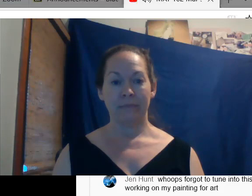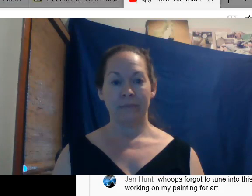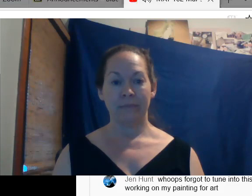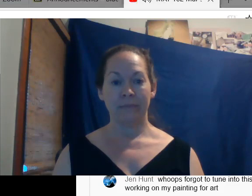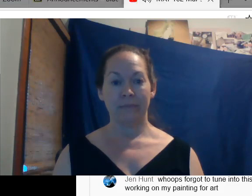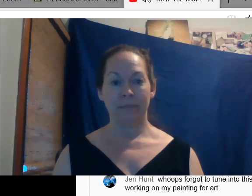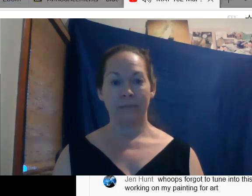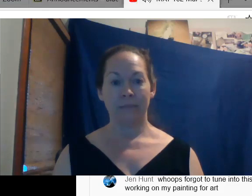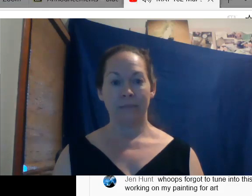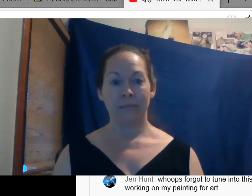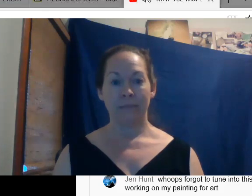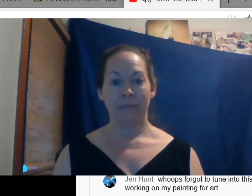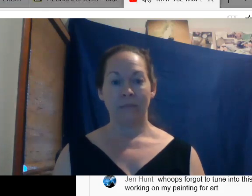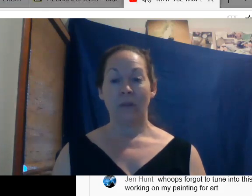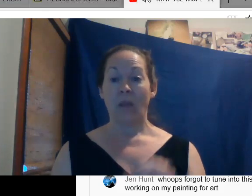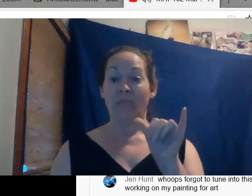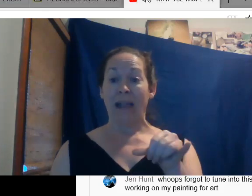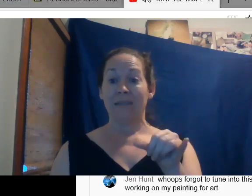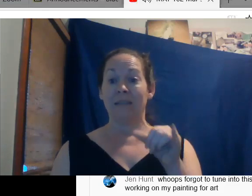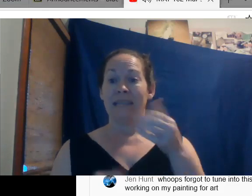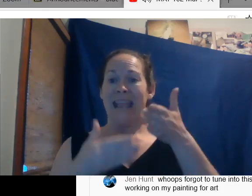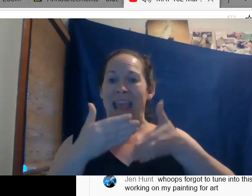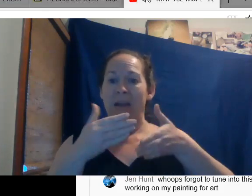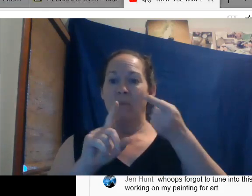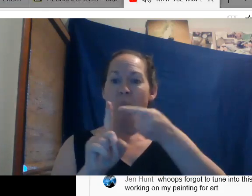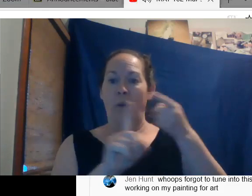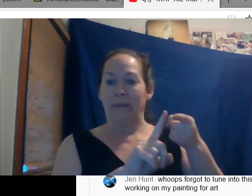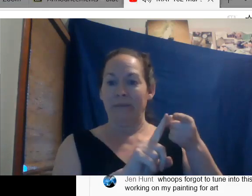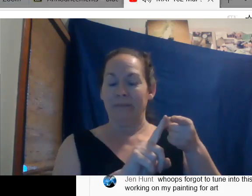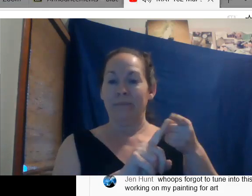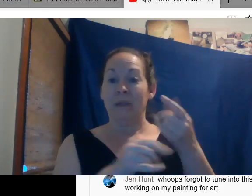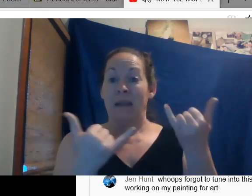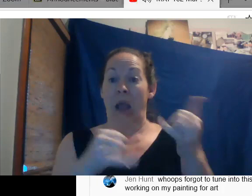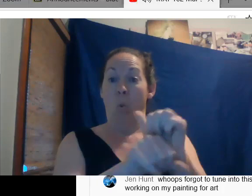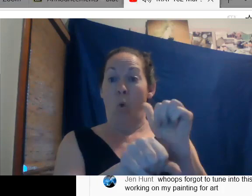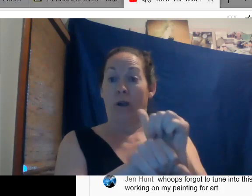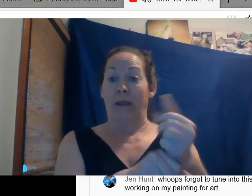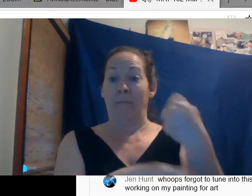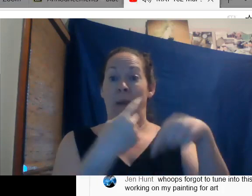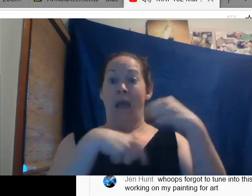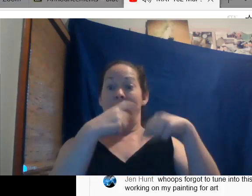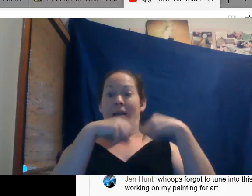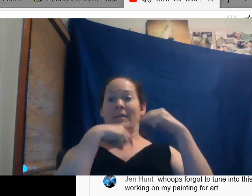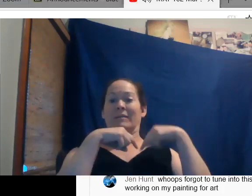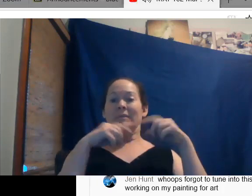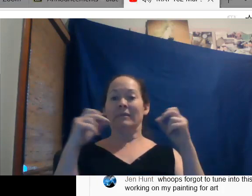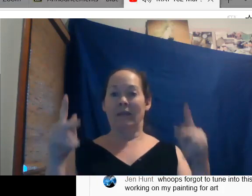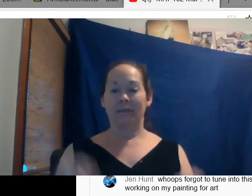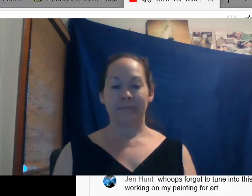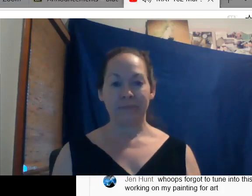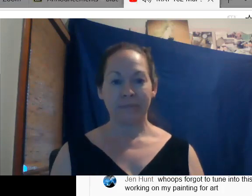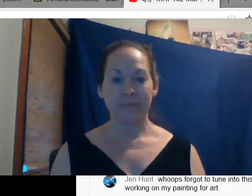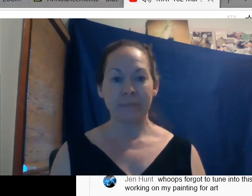I solved a parabola. This was my end point. So we're going backwards. We're going to reverse this process. So I'm going